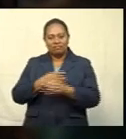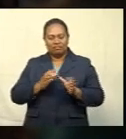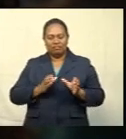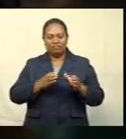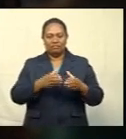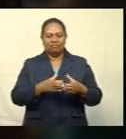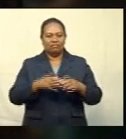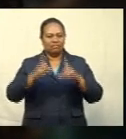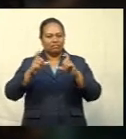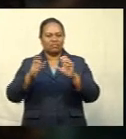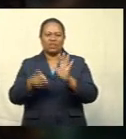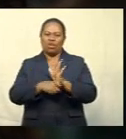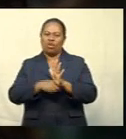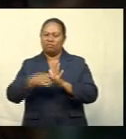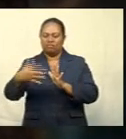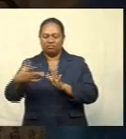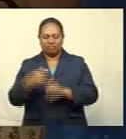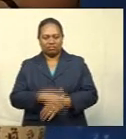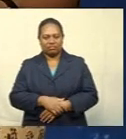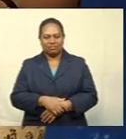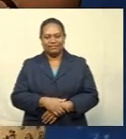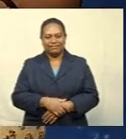captured by Royalesh Nand.